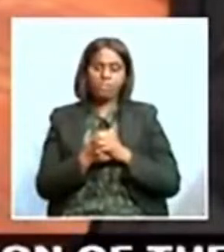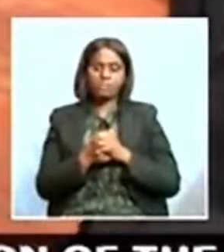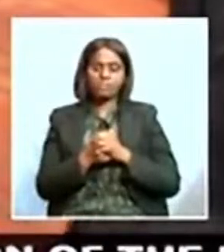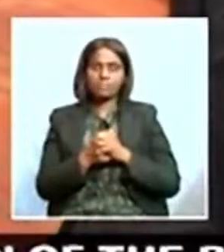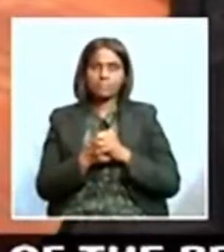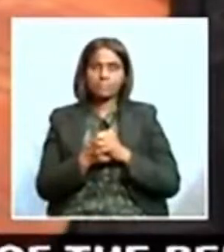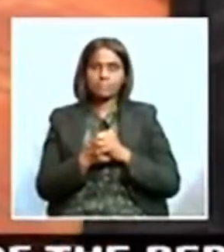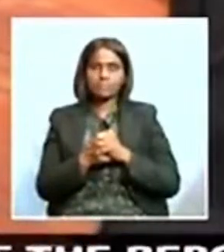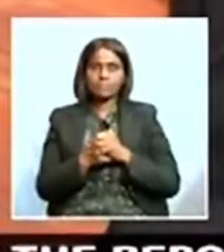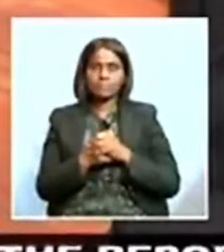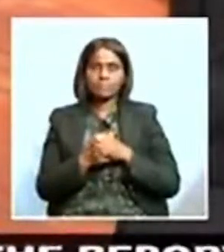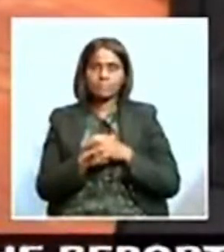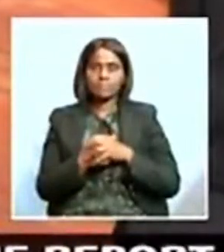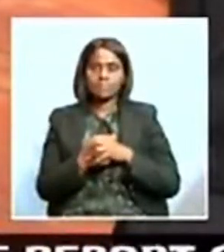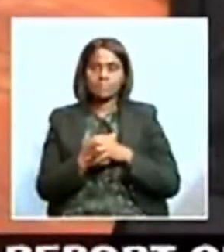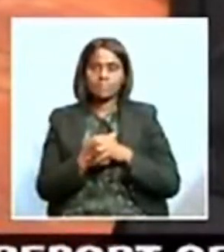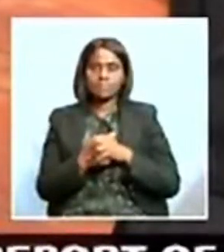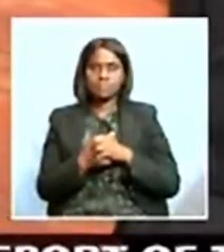other